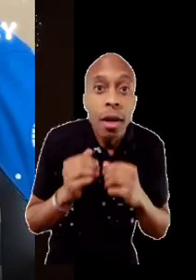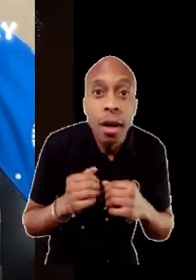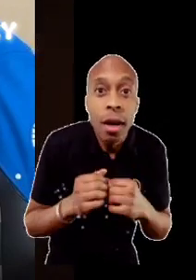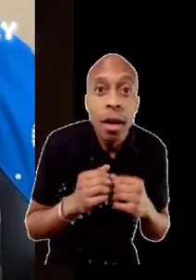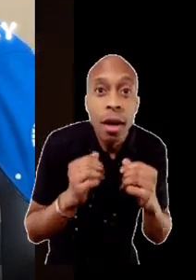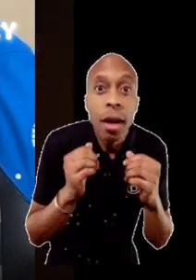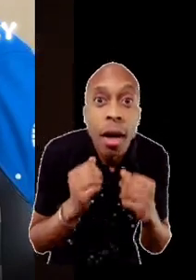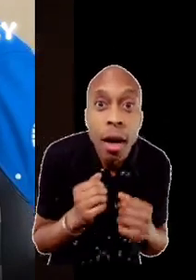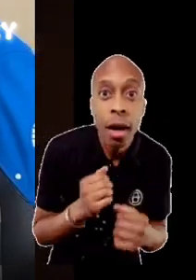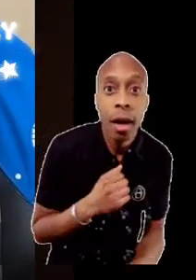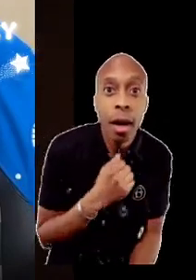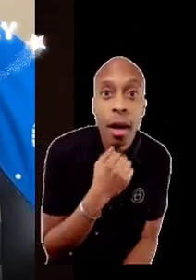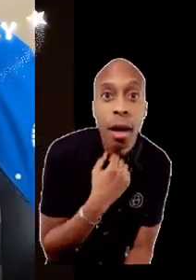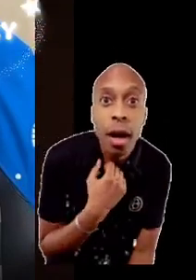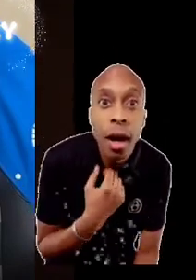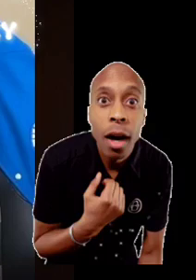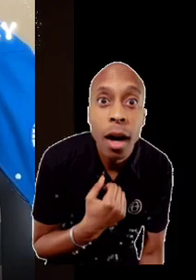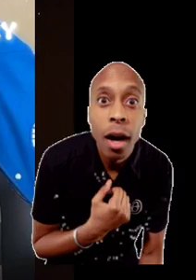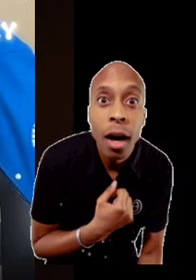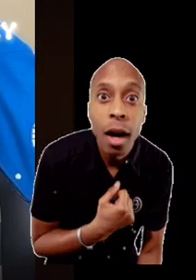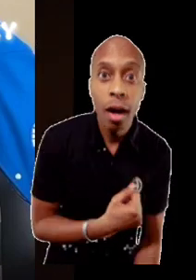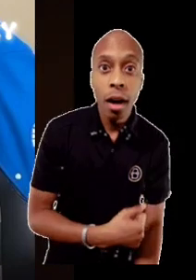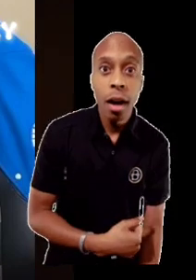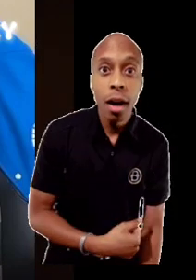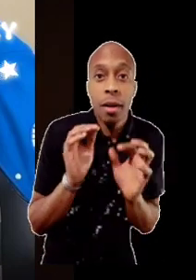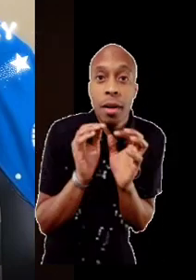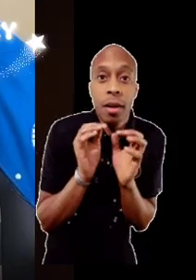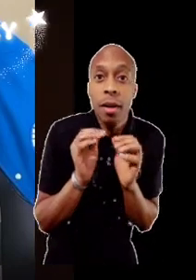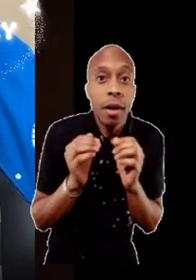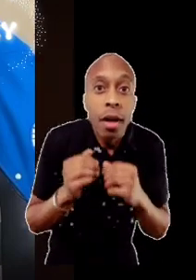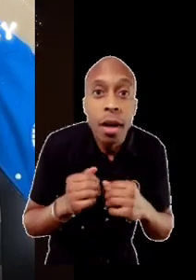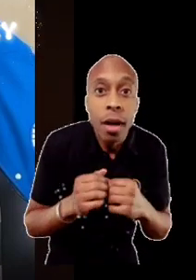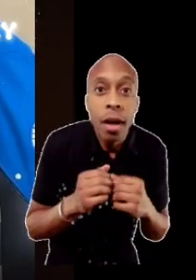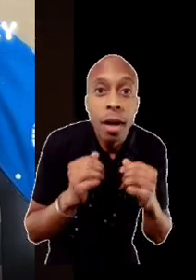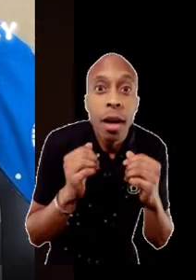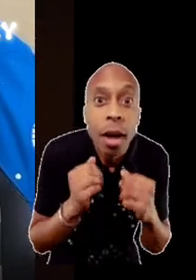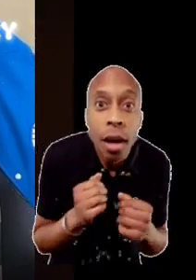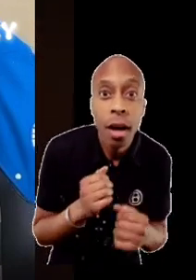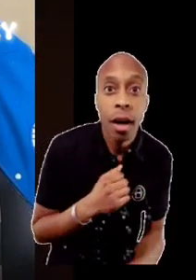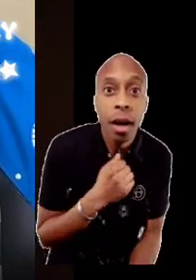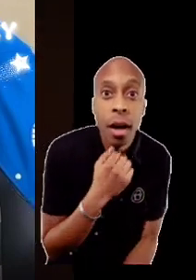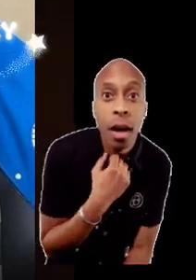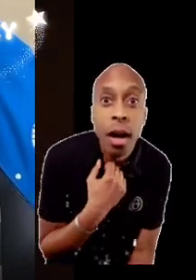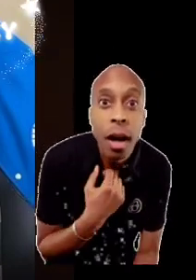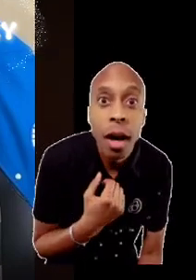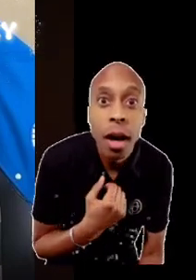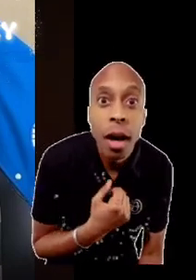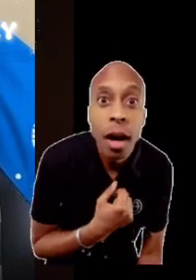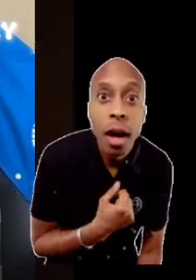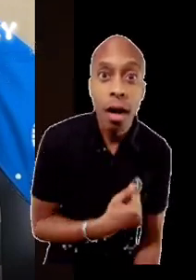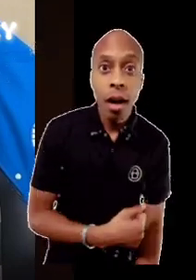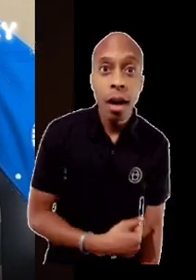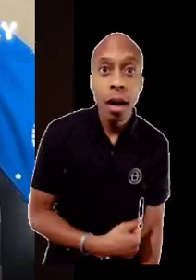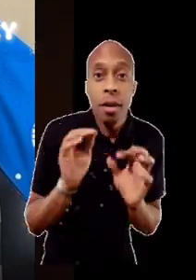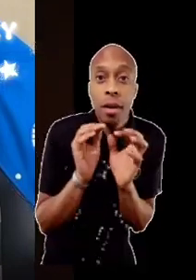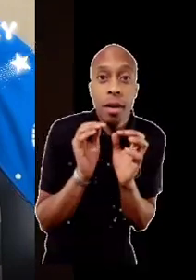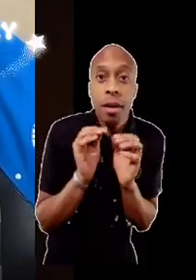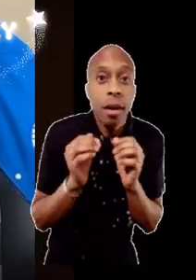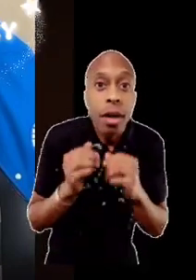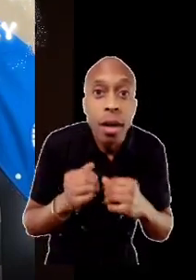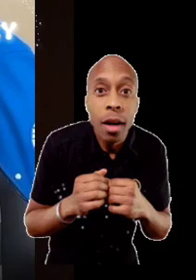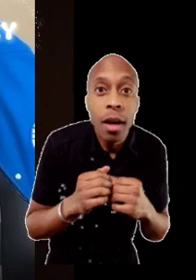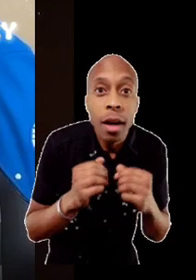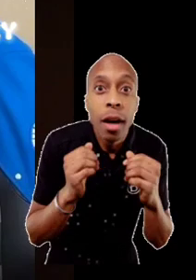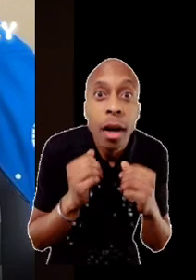change. You know and me, I know. Same way, so leave it like that. Them go on